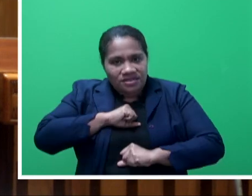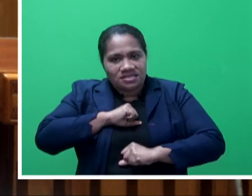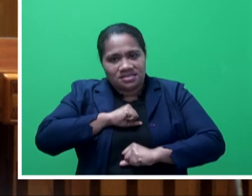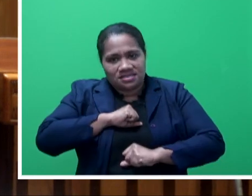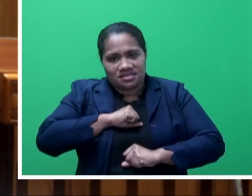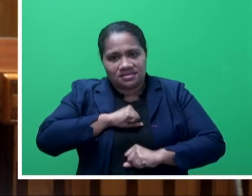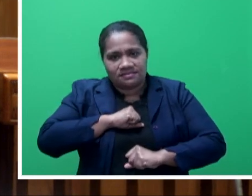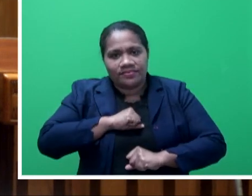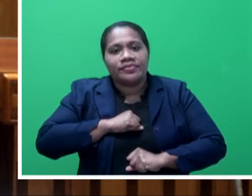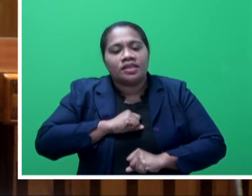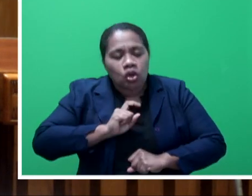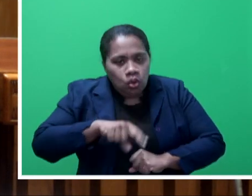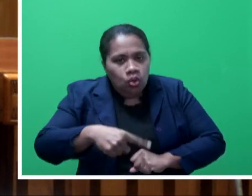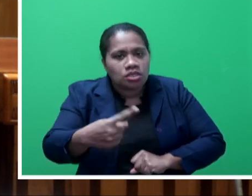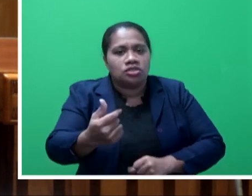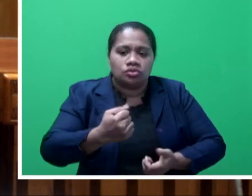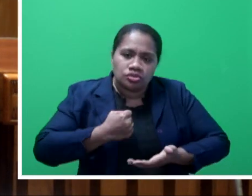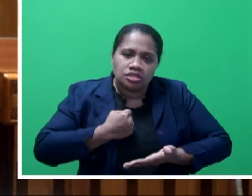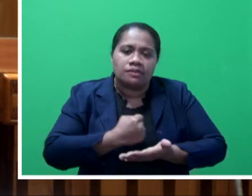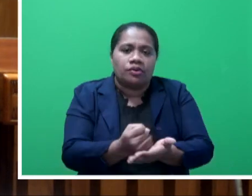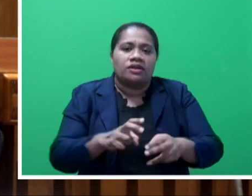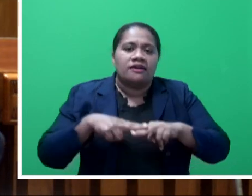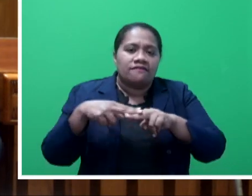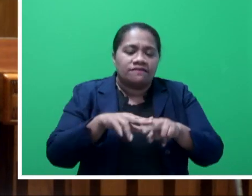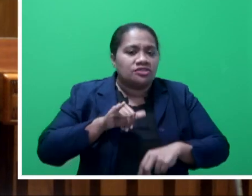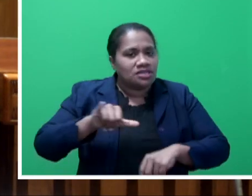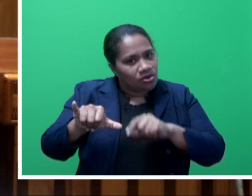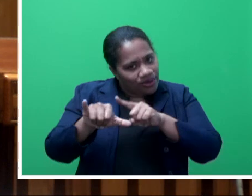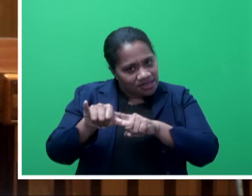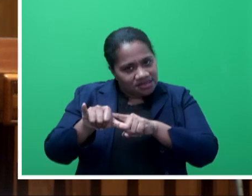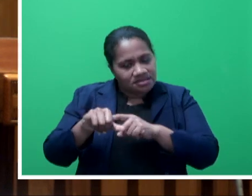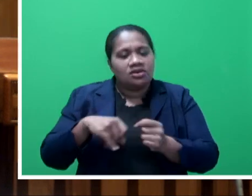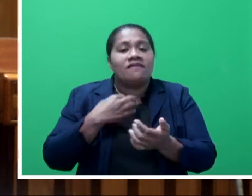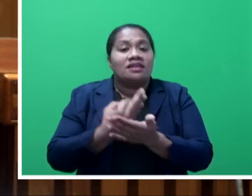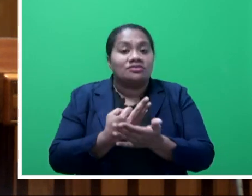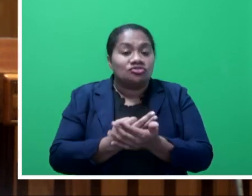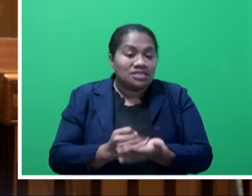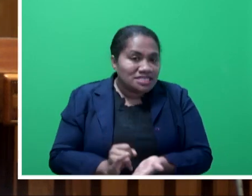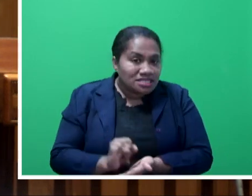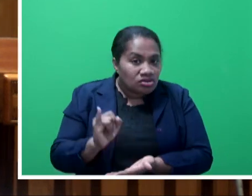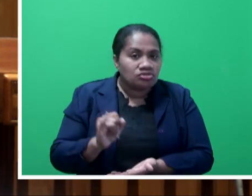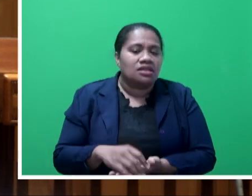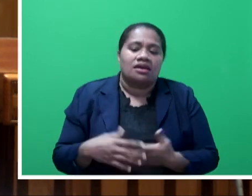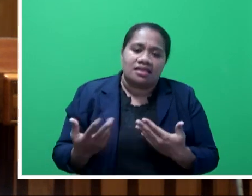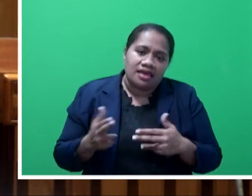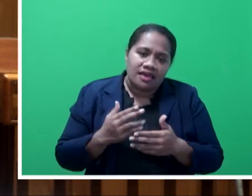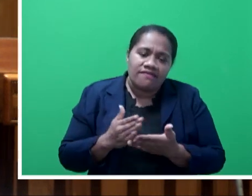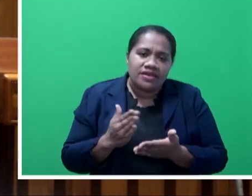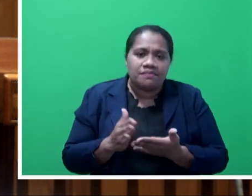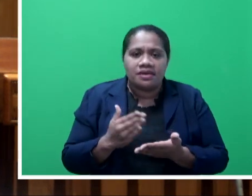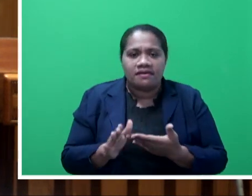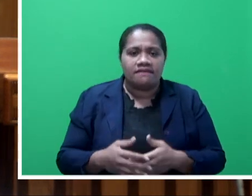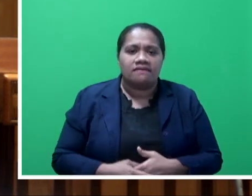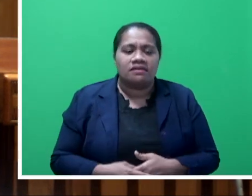to continue to support Fiji Airways. Financial institutions, whether it's FNPF, FDB, And